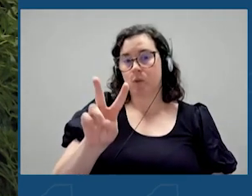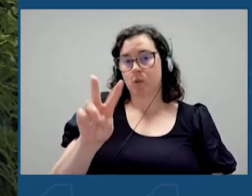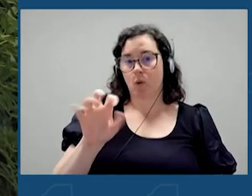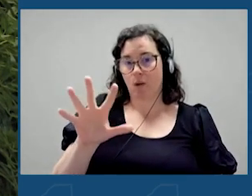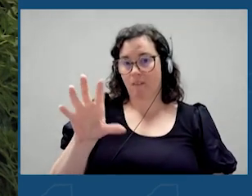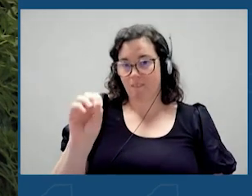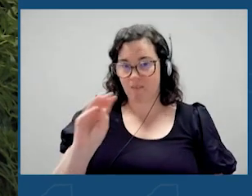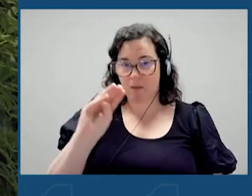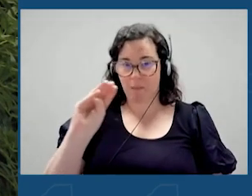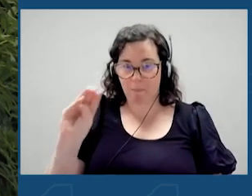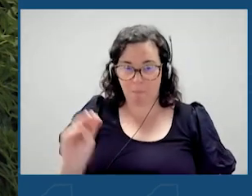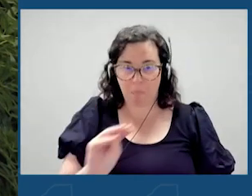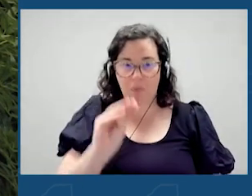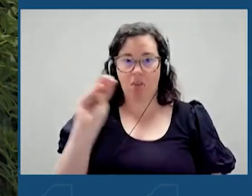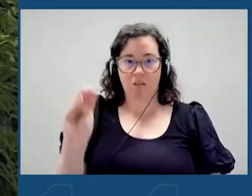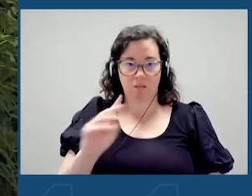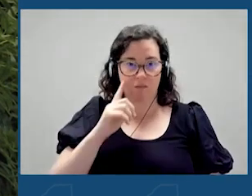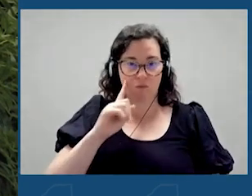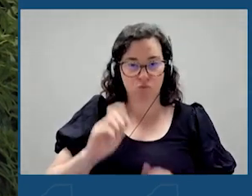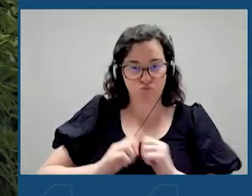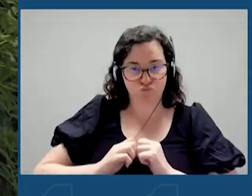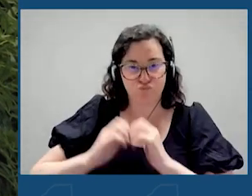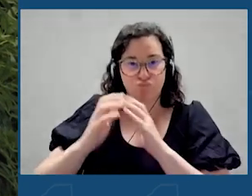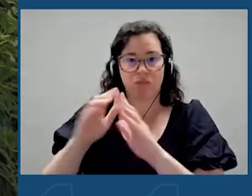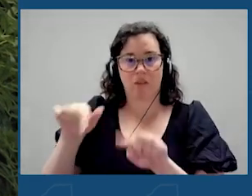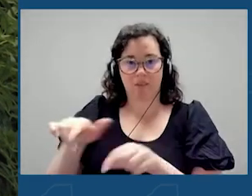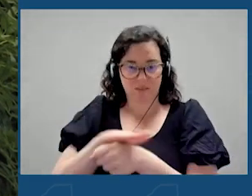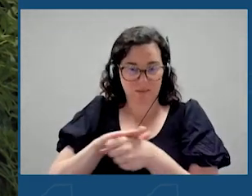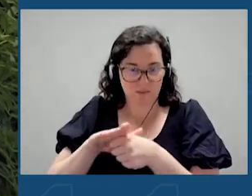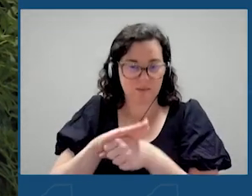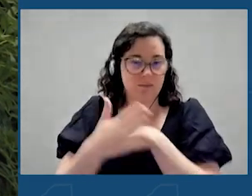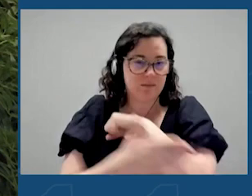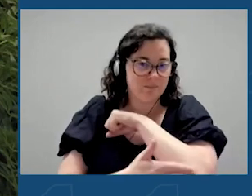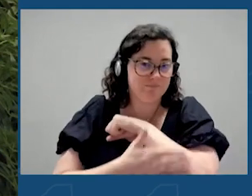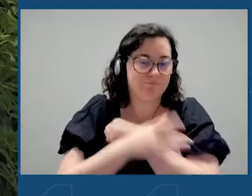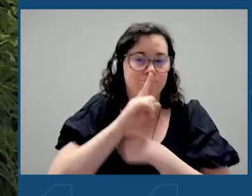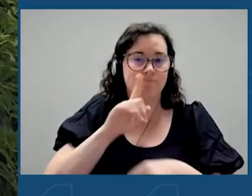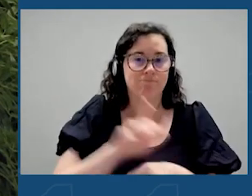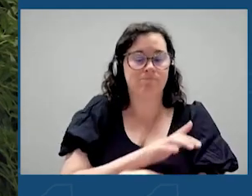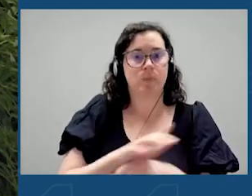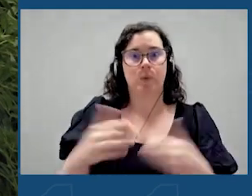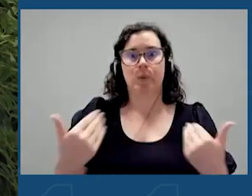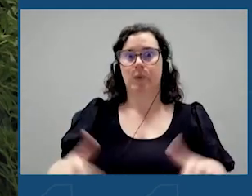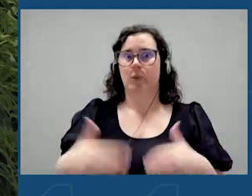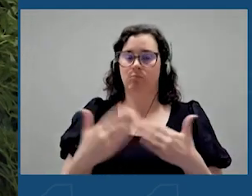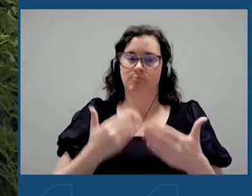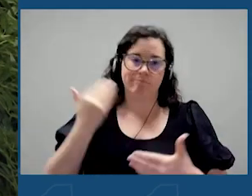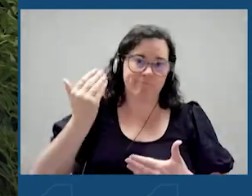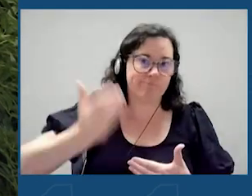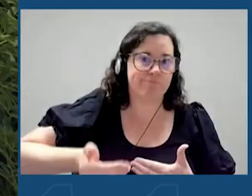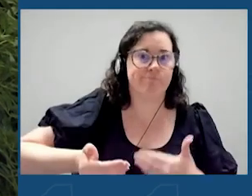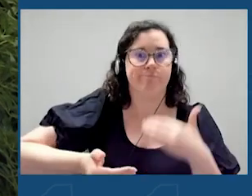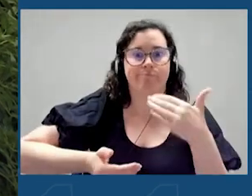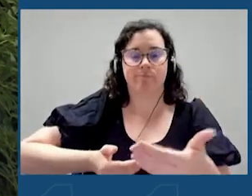County in this area. It's a huge step forward. Zinc 8, which we just heard about.